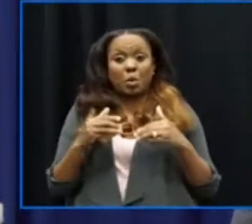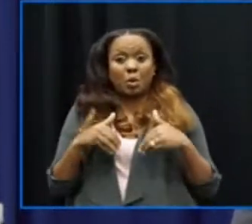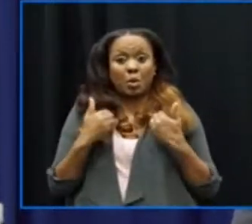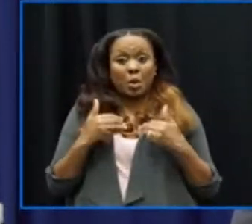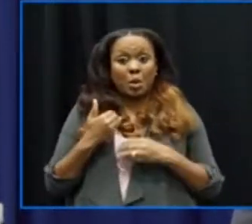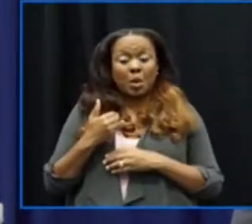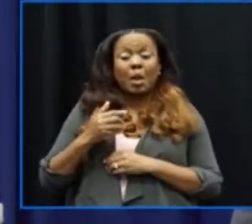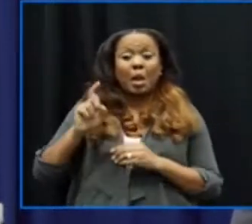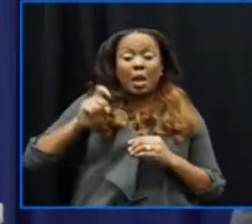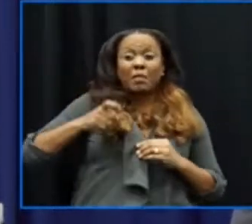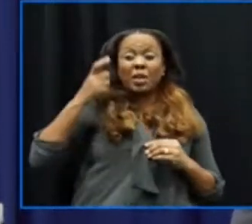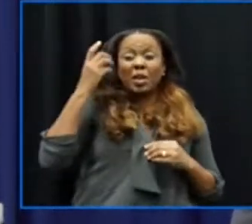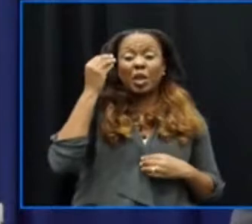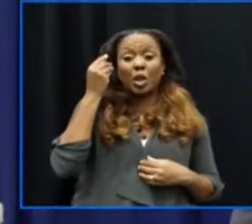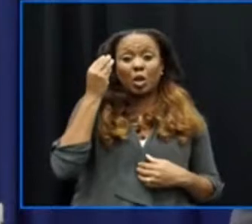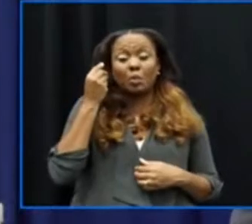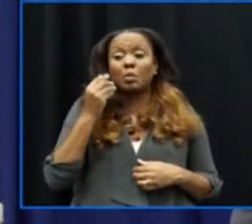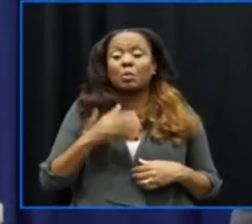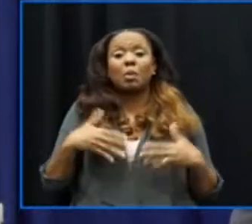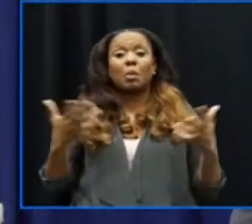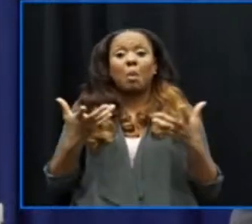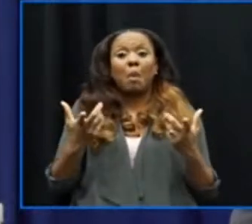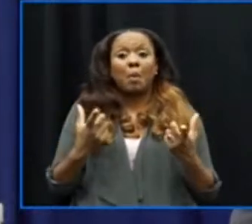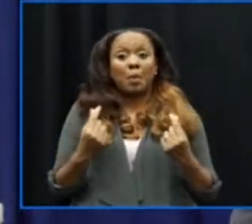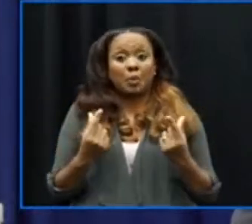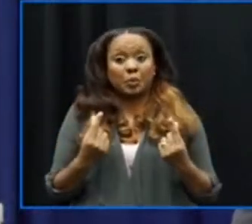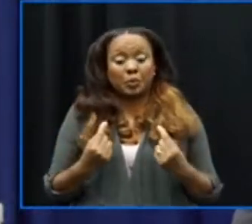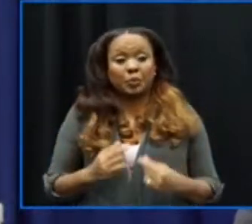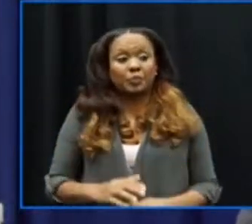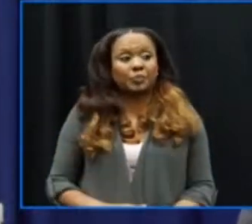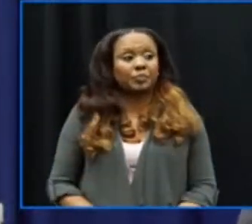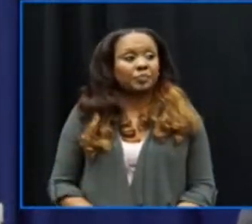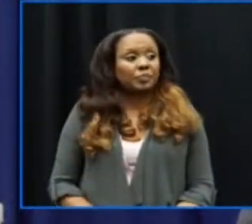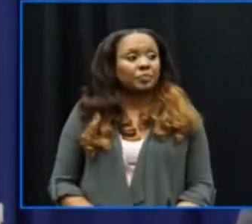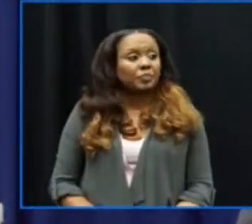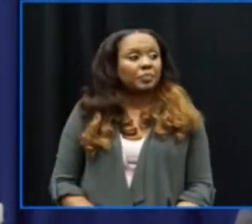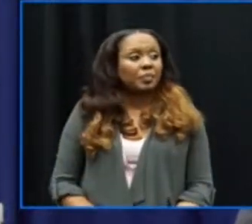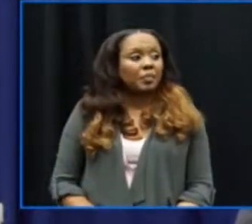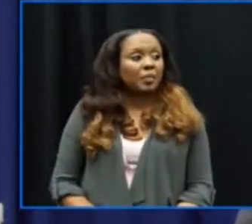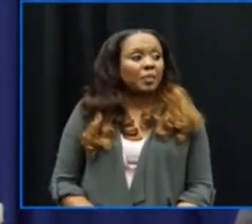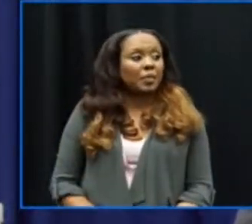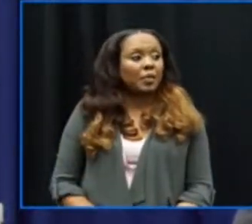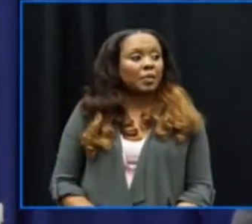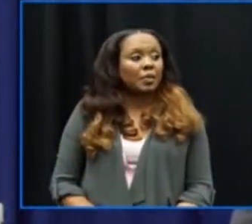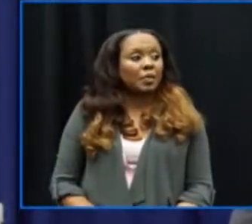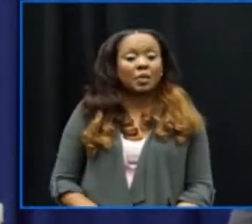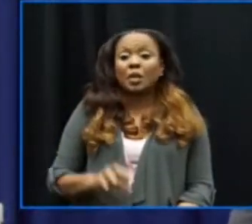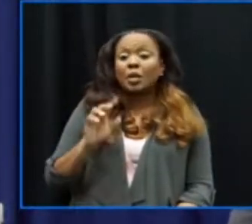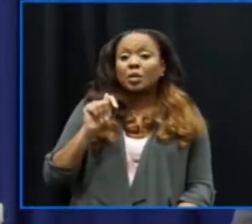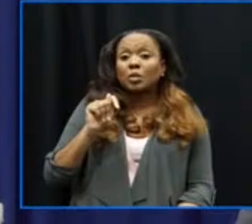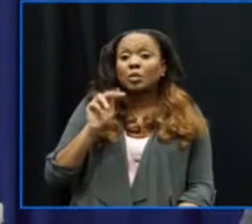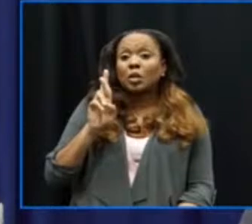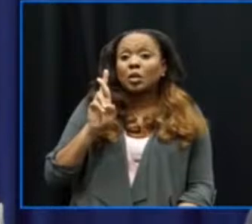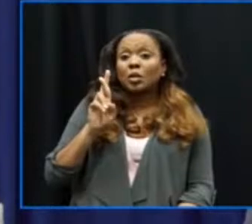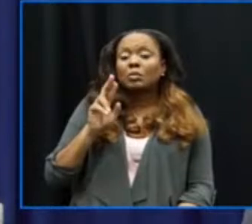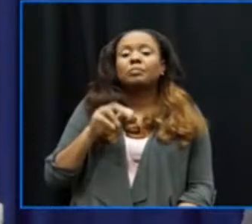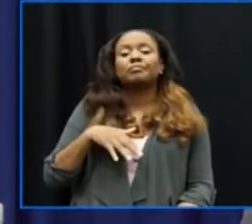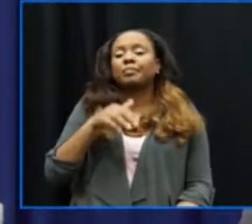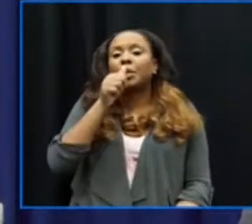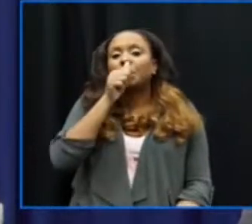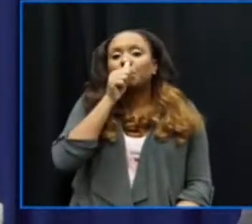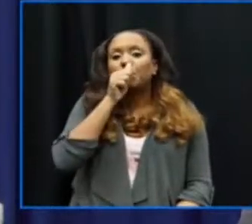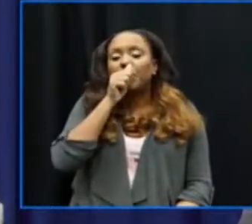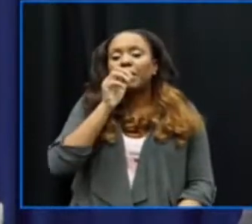contemplate how and what we're going to do. Mrs. Tannis made it clear, and I echoed her remarks,